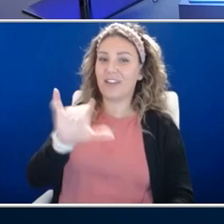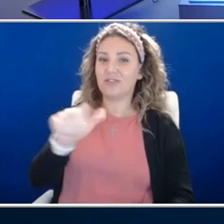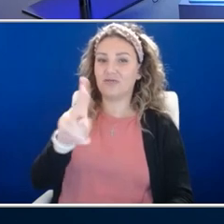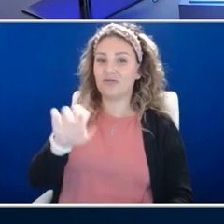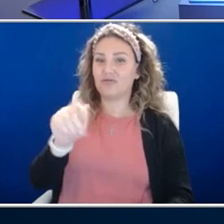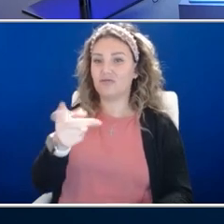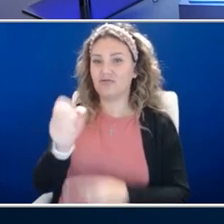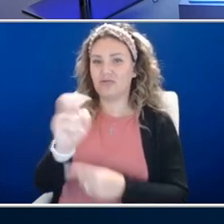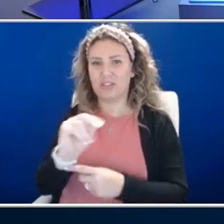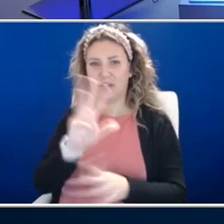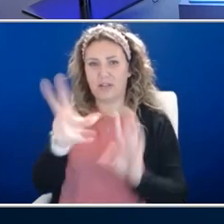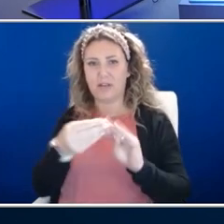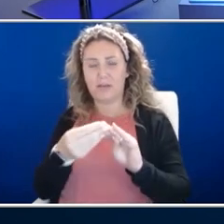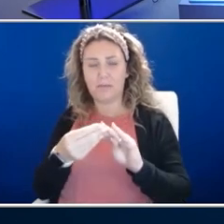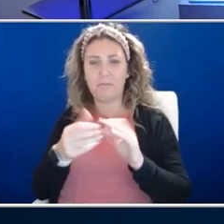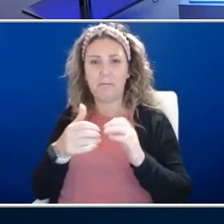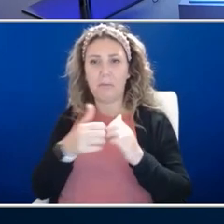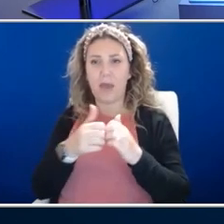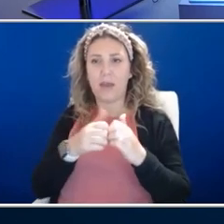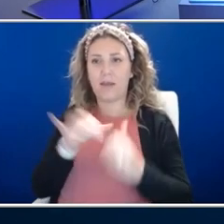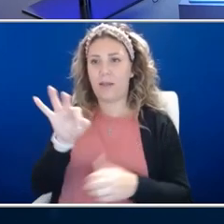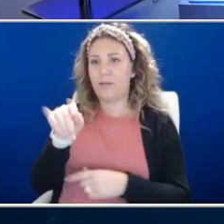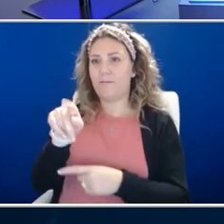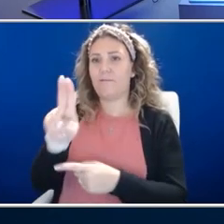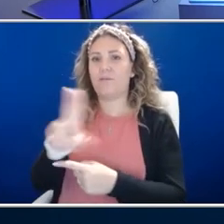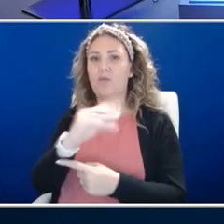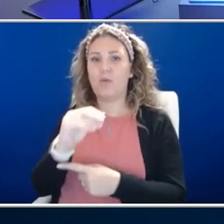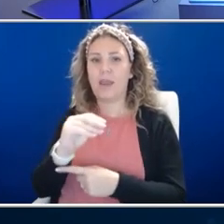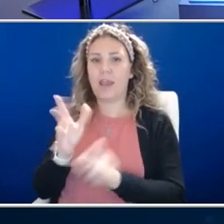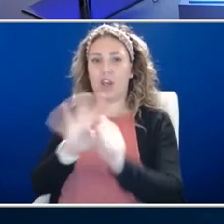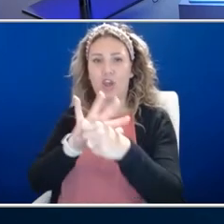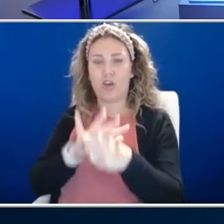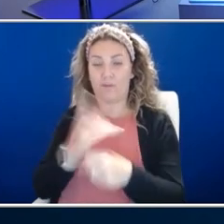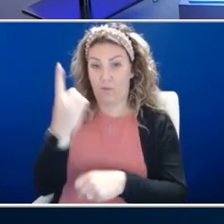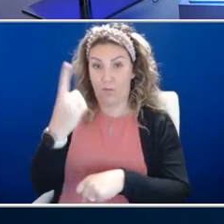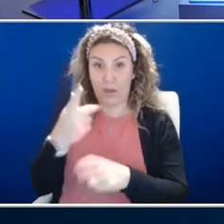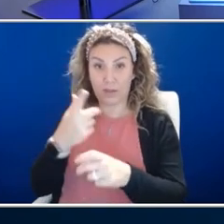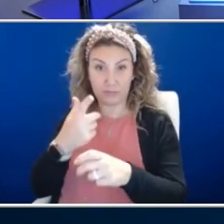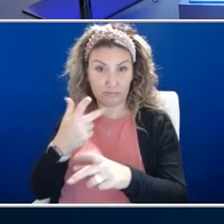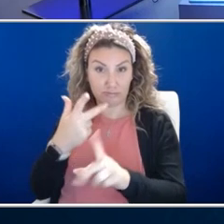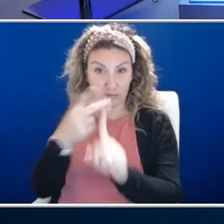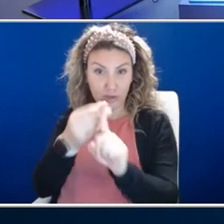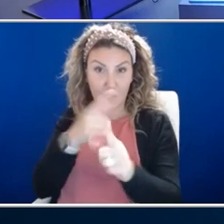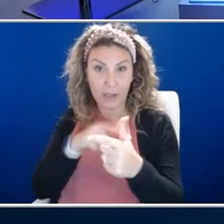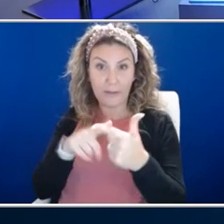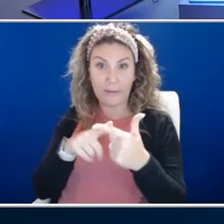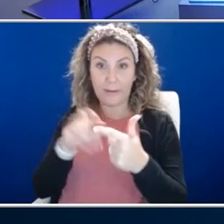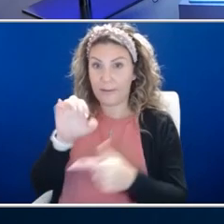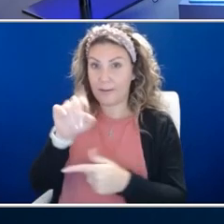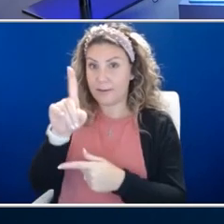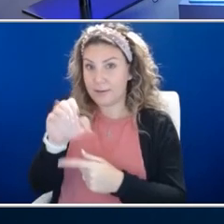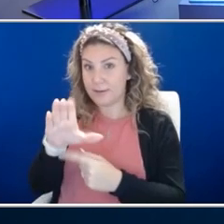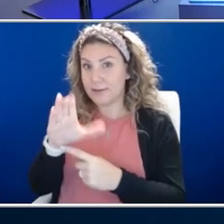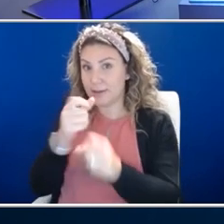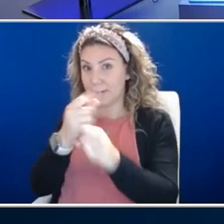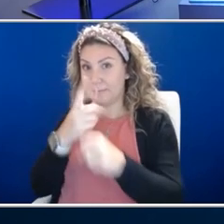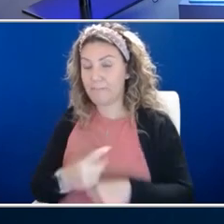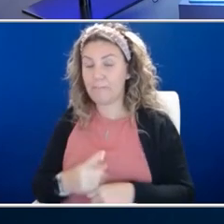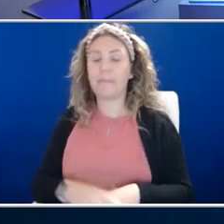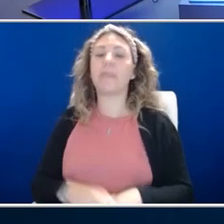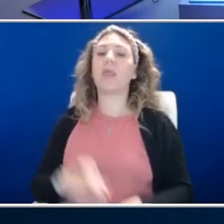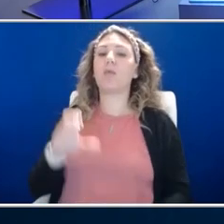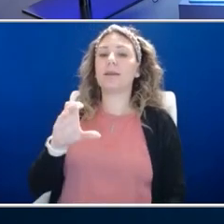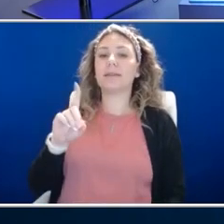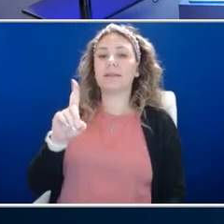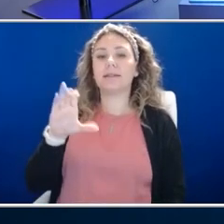and COVID into one shot and then with the CDC annual shot recommendation? Yeah. Well, now the CDC is saying you can